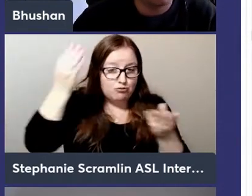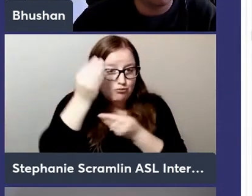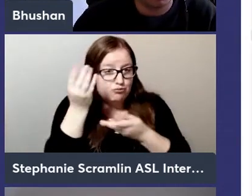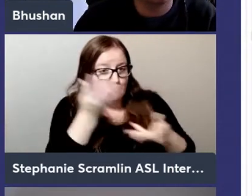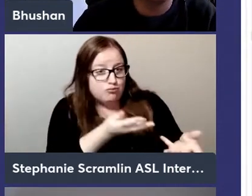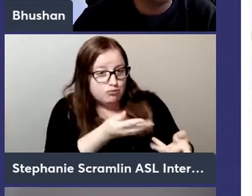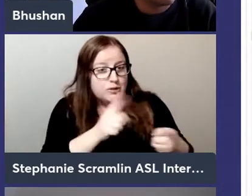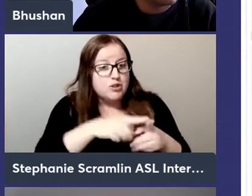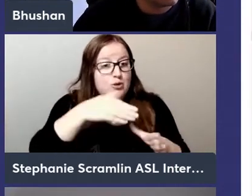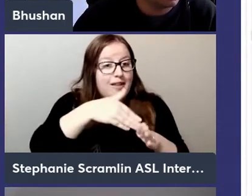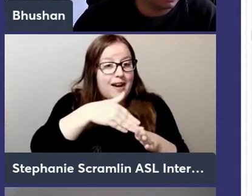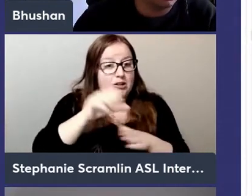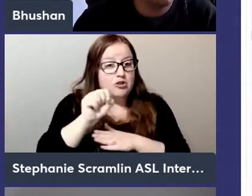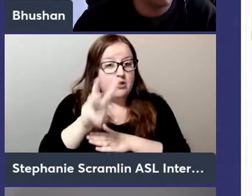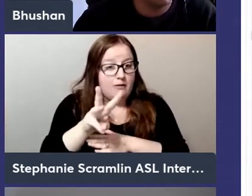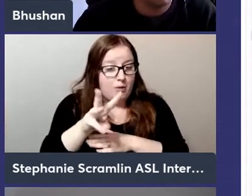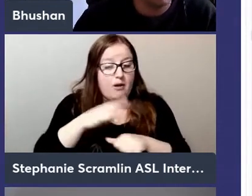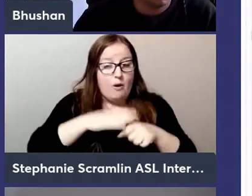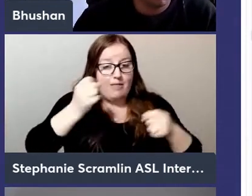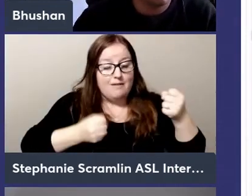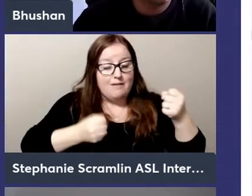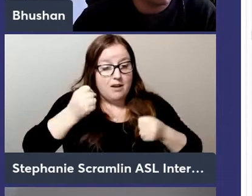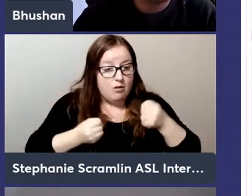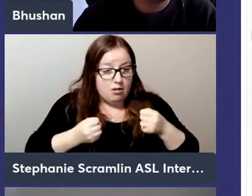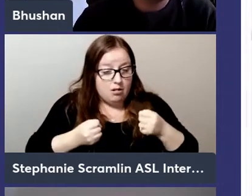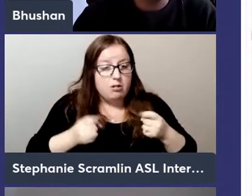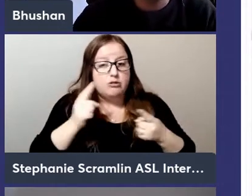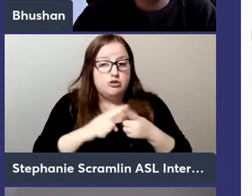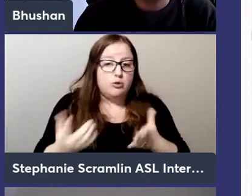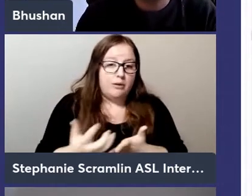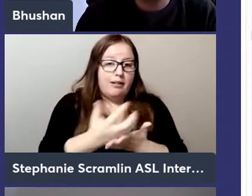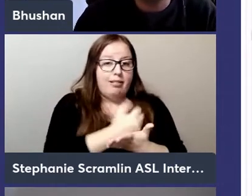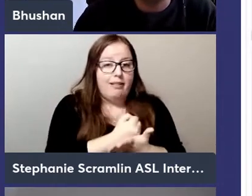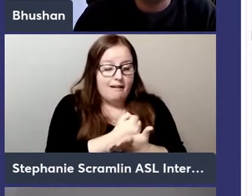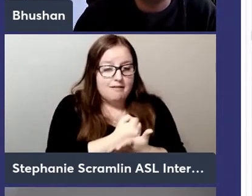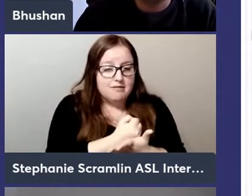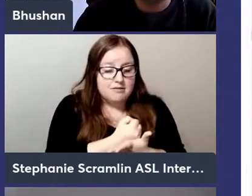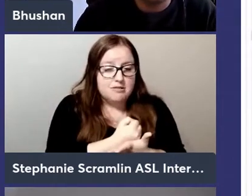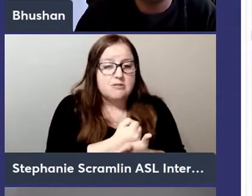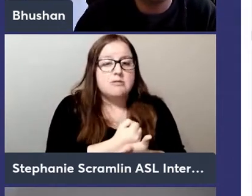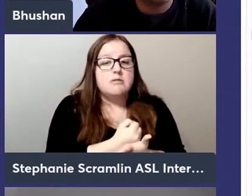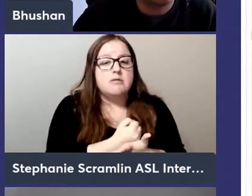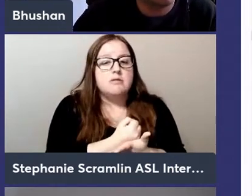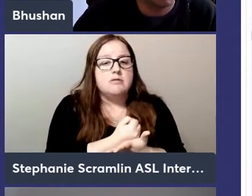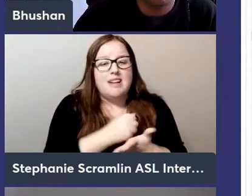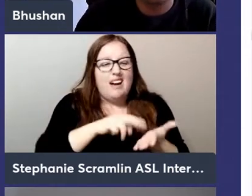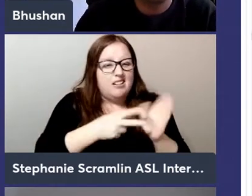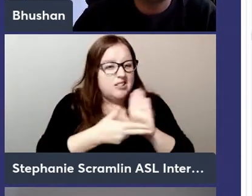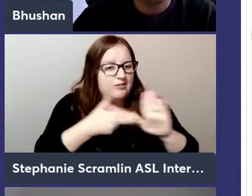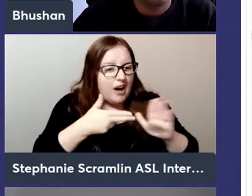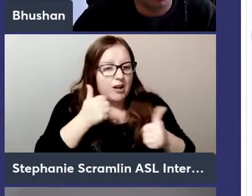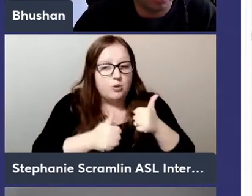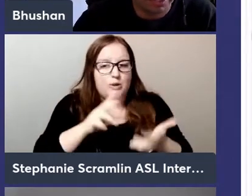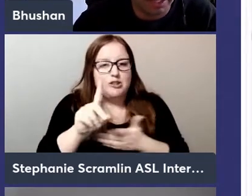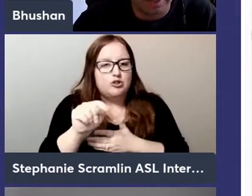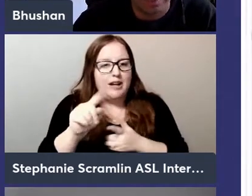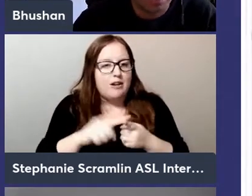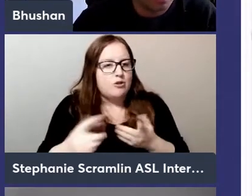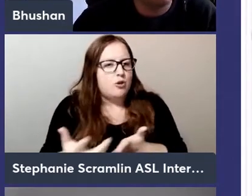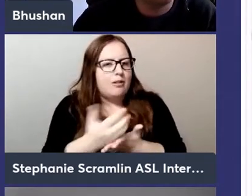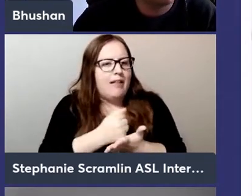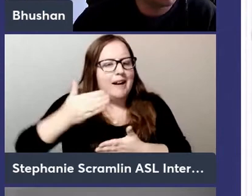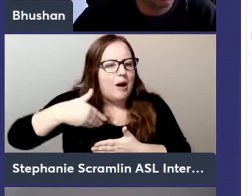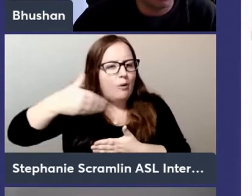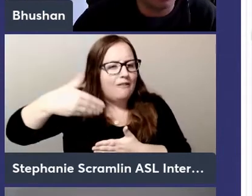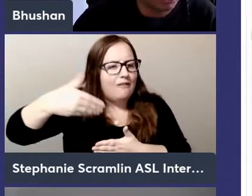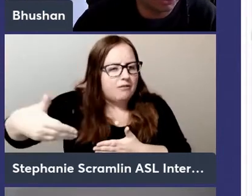the edge software on the vehicle, ultimately to collect, to define what data to collect and at what frequency and